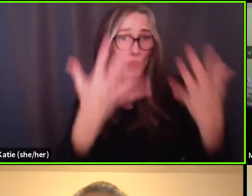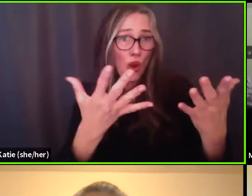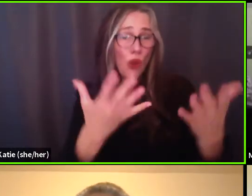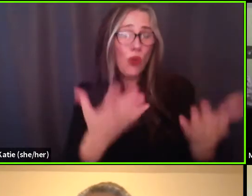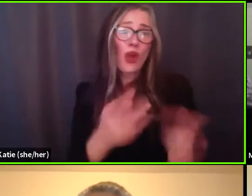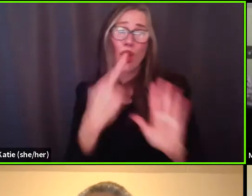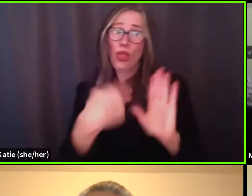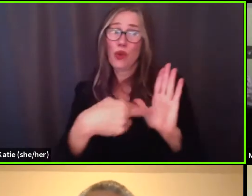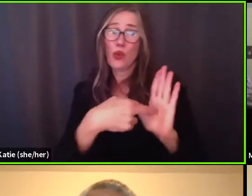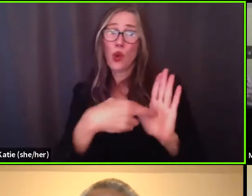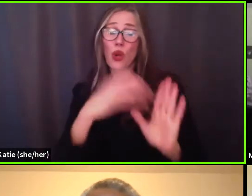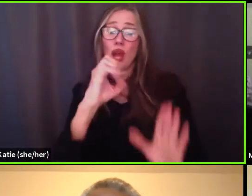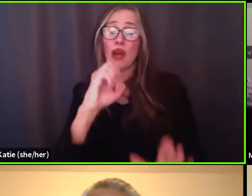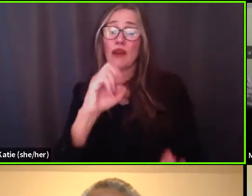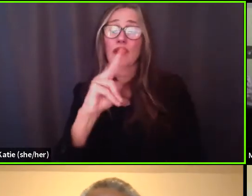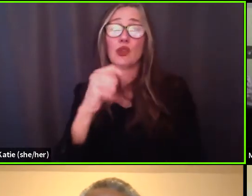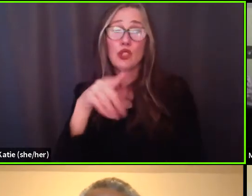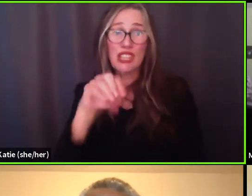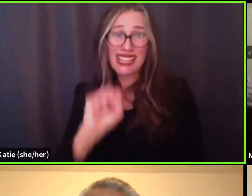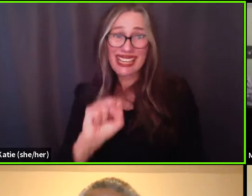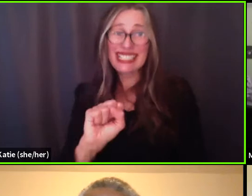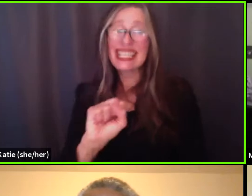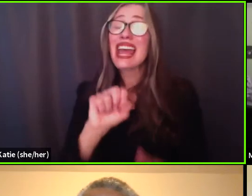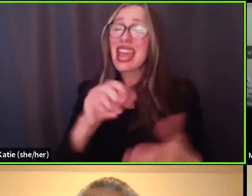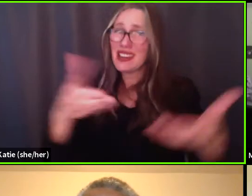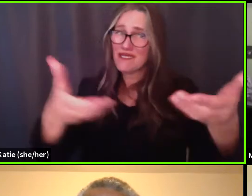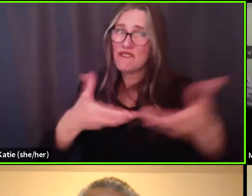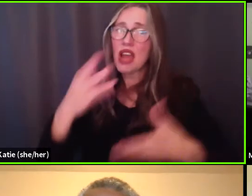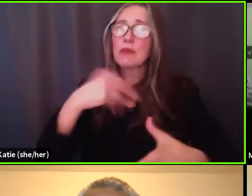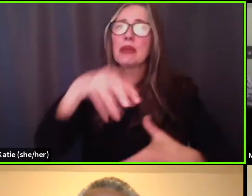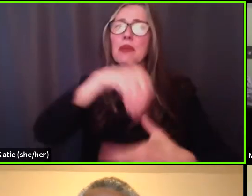people um to engage these these discussions